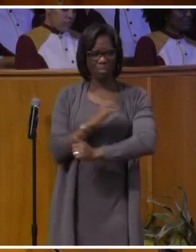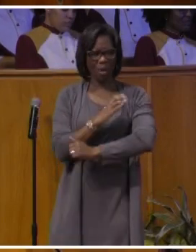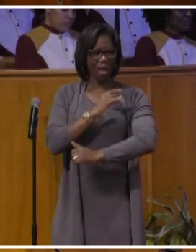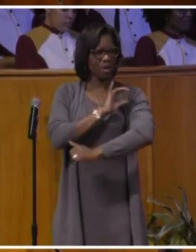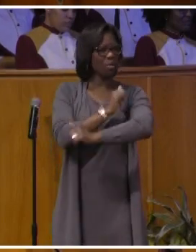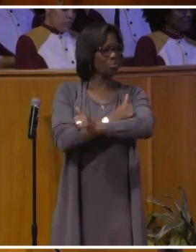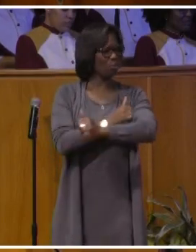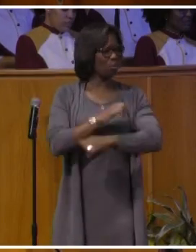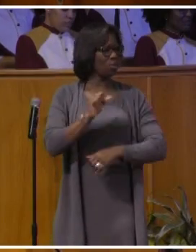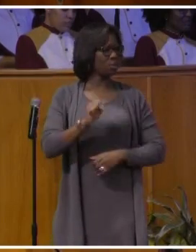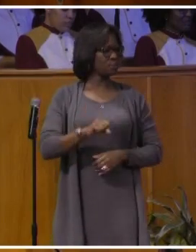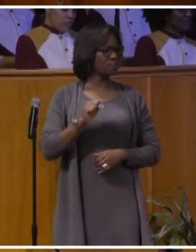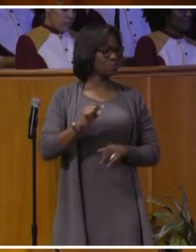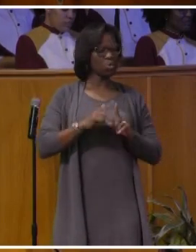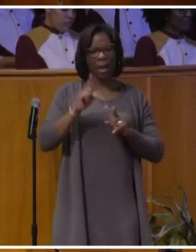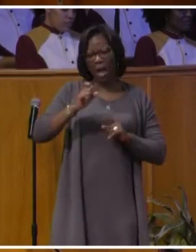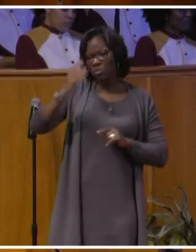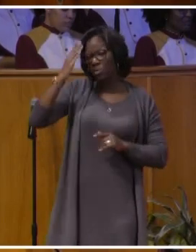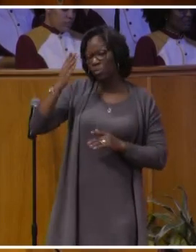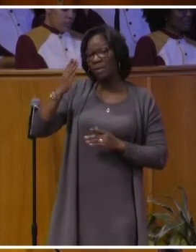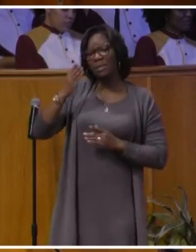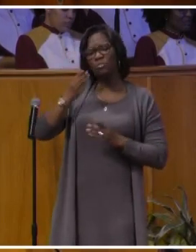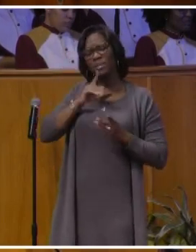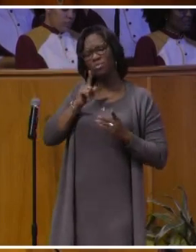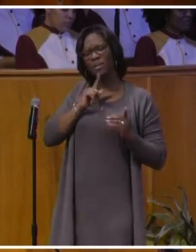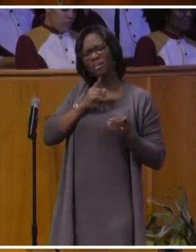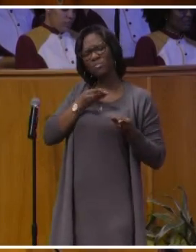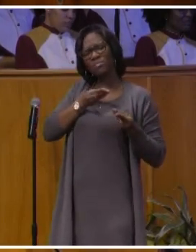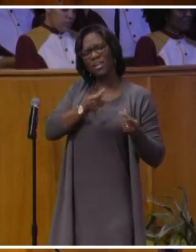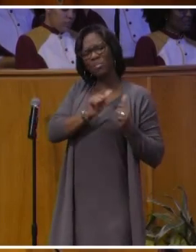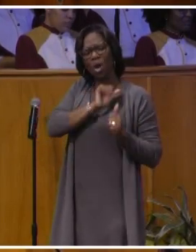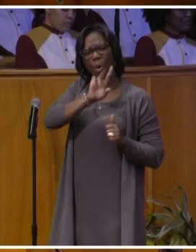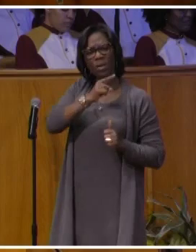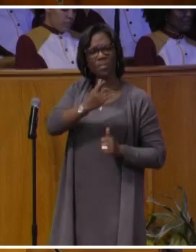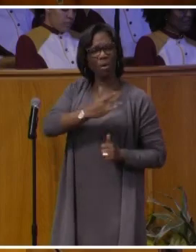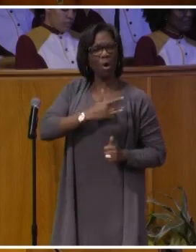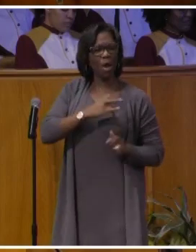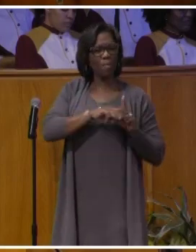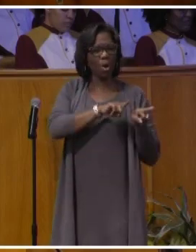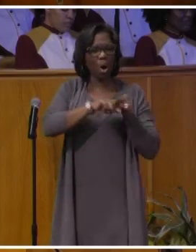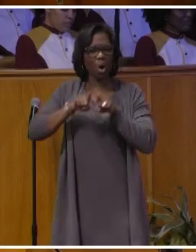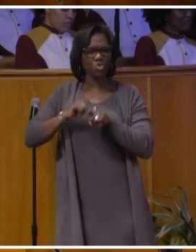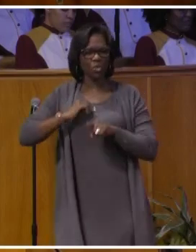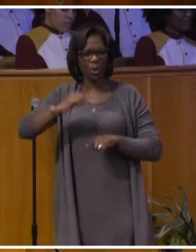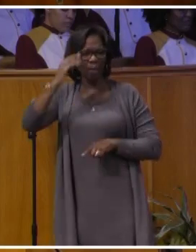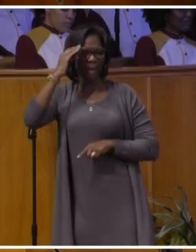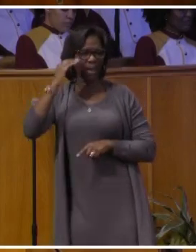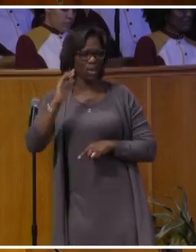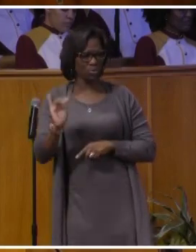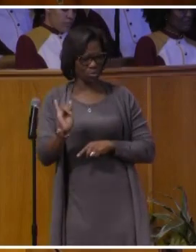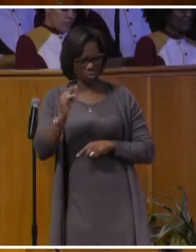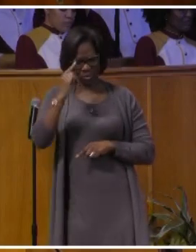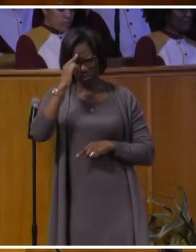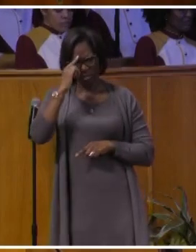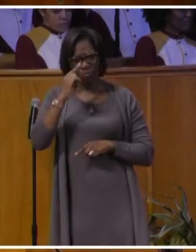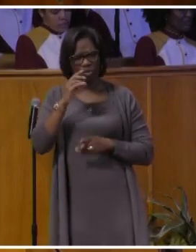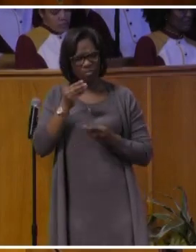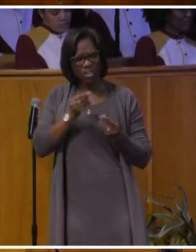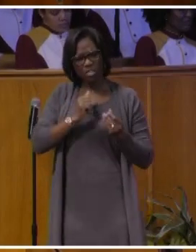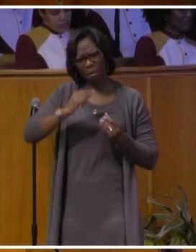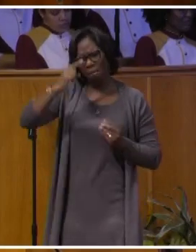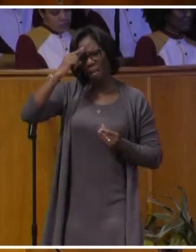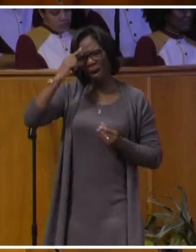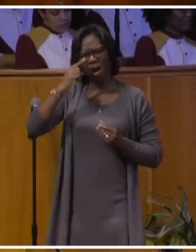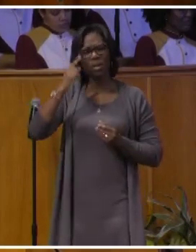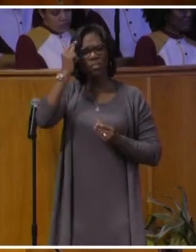and authority. You got to feed people not only in their heart, but also their head. If you're going to pastor, you got